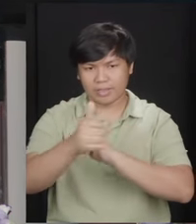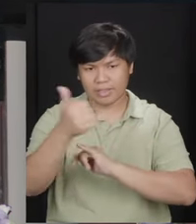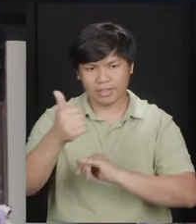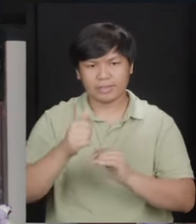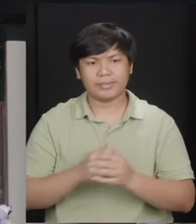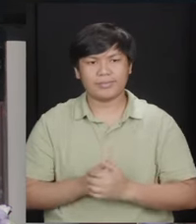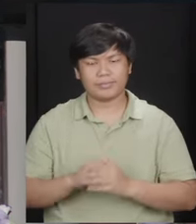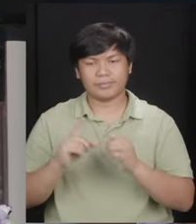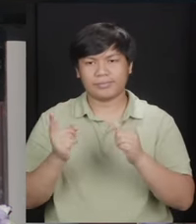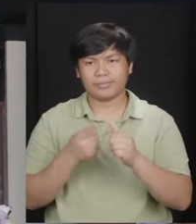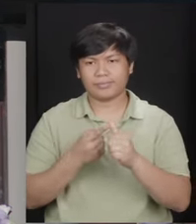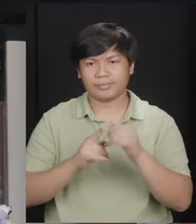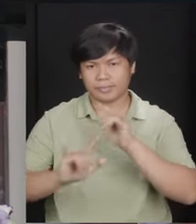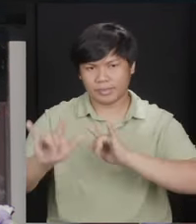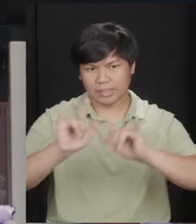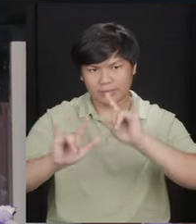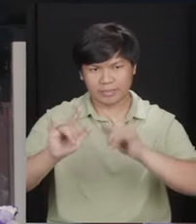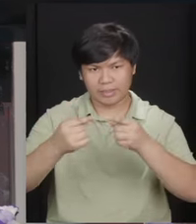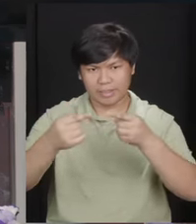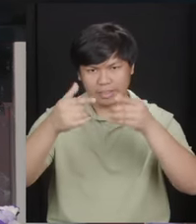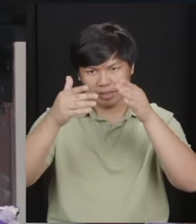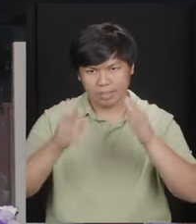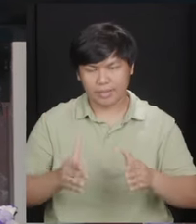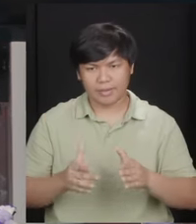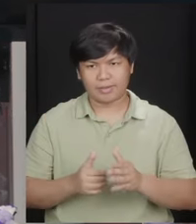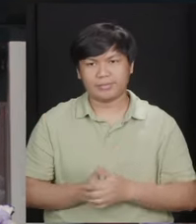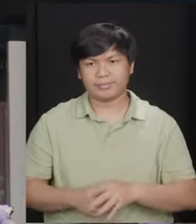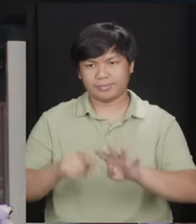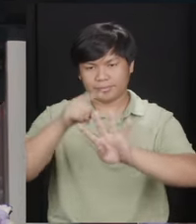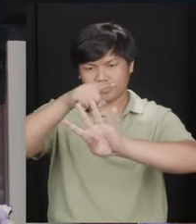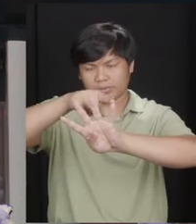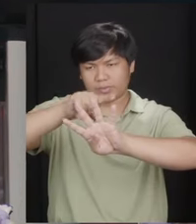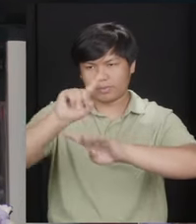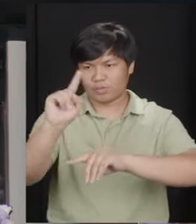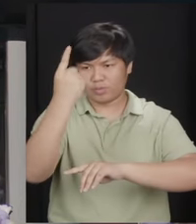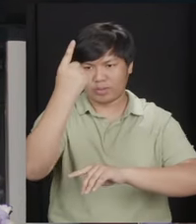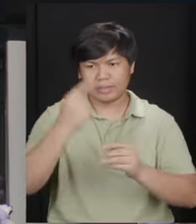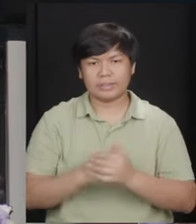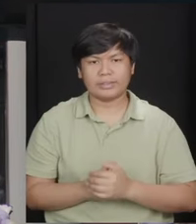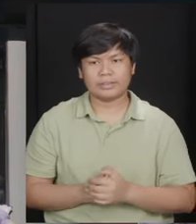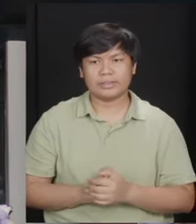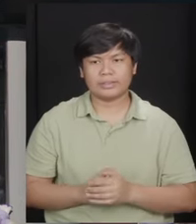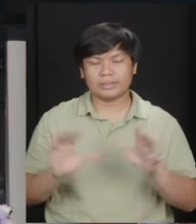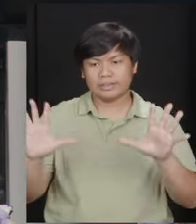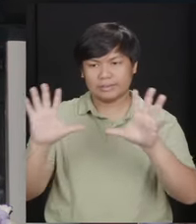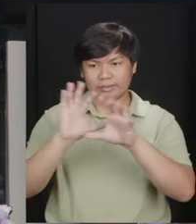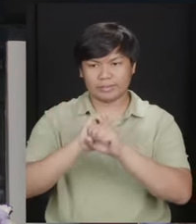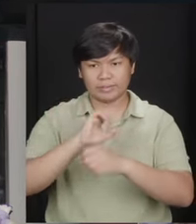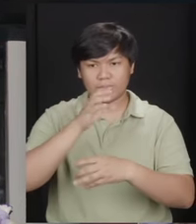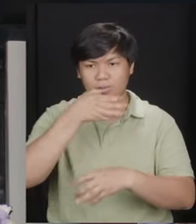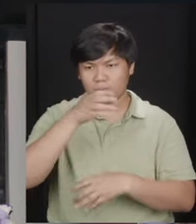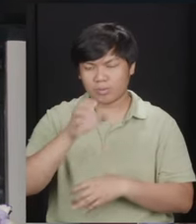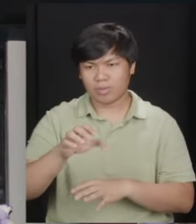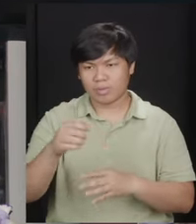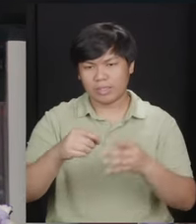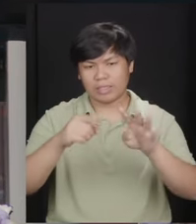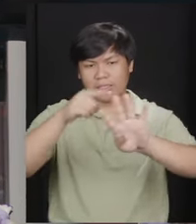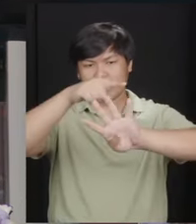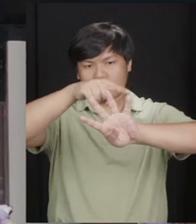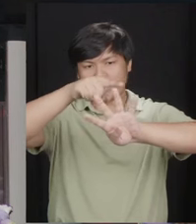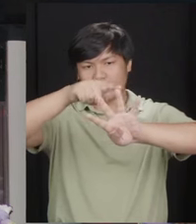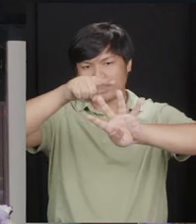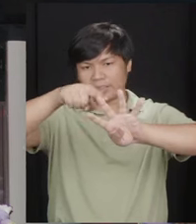27, is love your enemies. That's the summary command. I call it summary because the ones that follow are